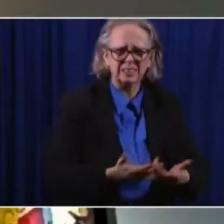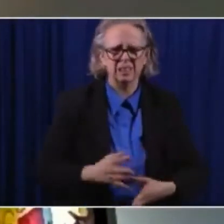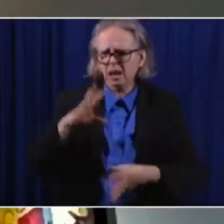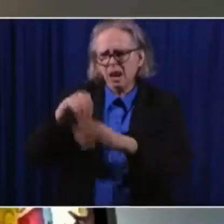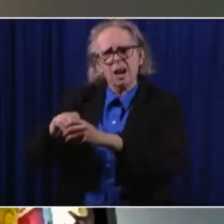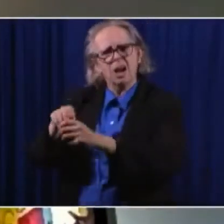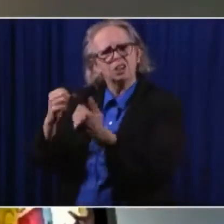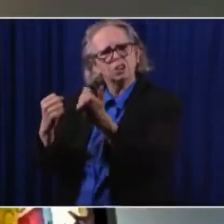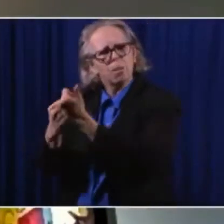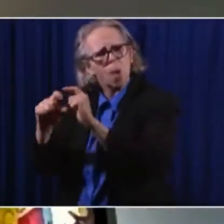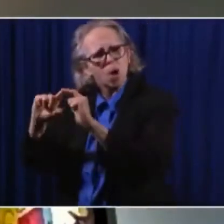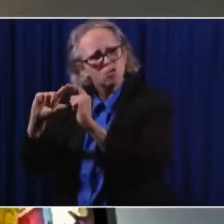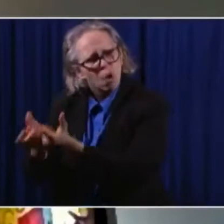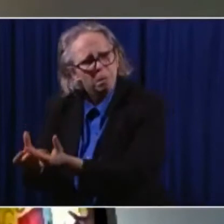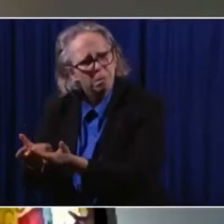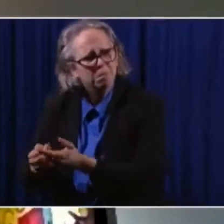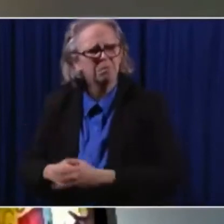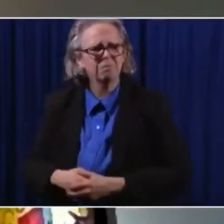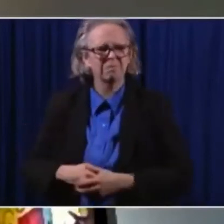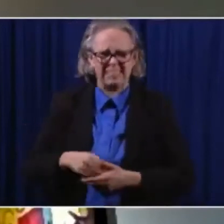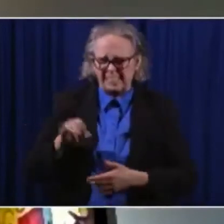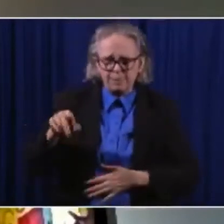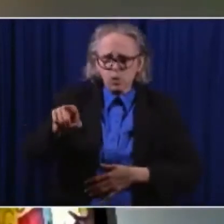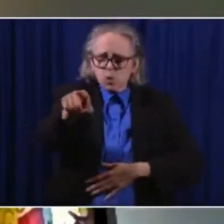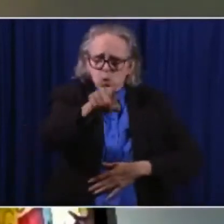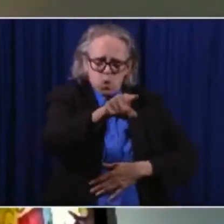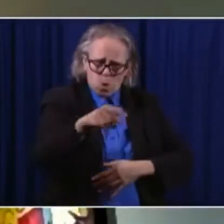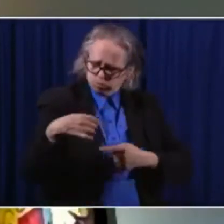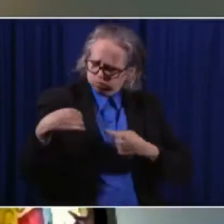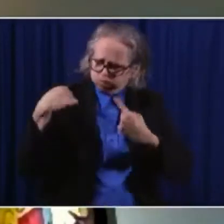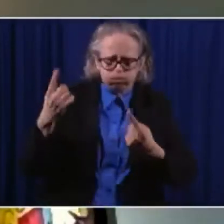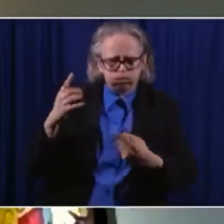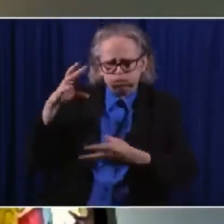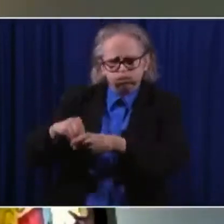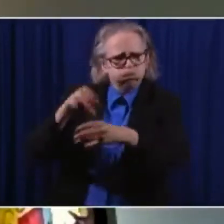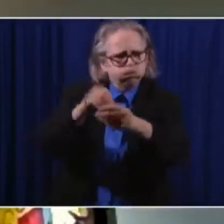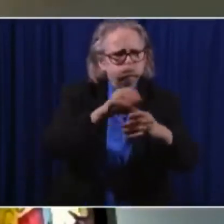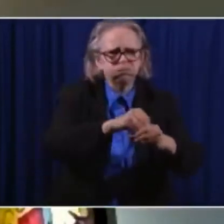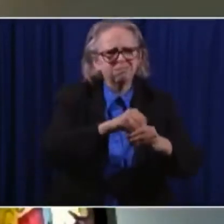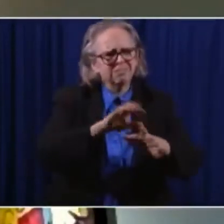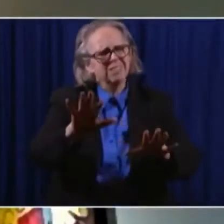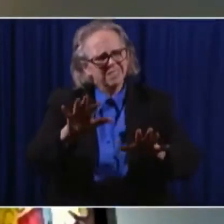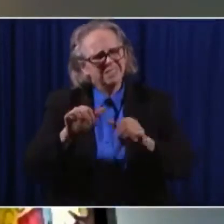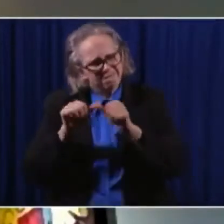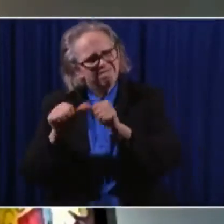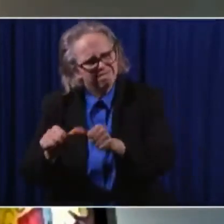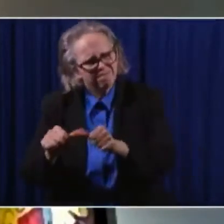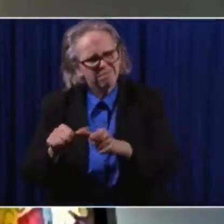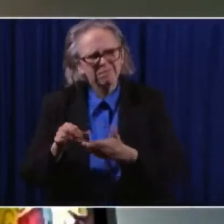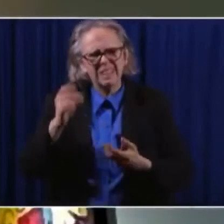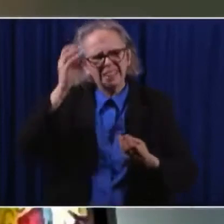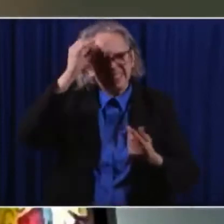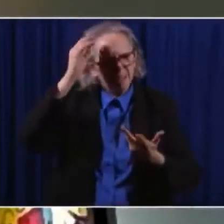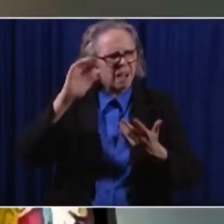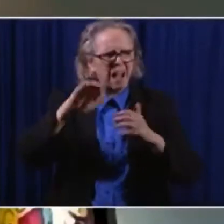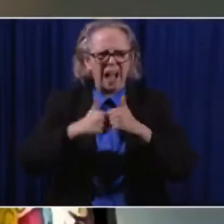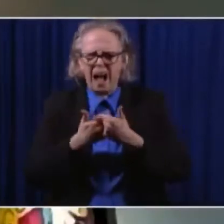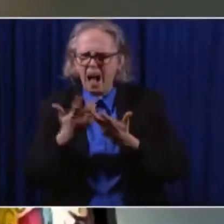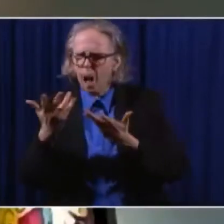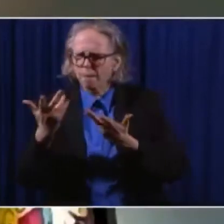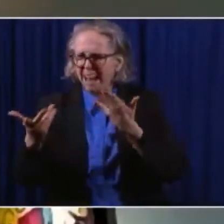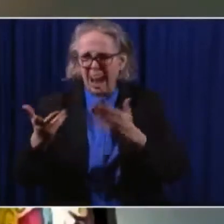meeting, find ways for that meeting to continue in person in a safe way if possible. And if not, look for ways